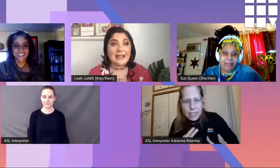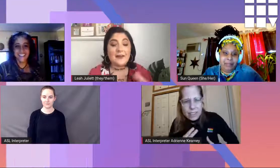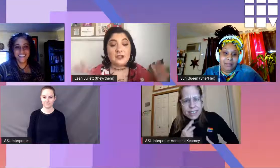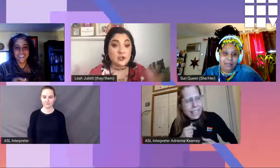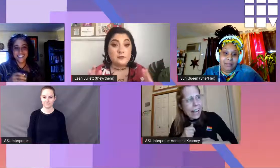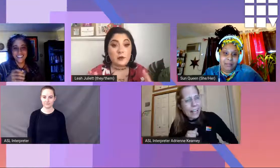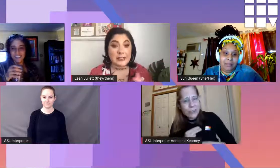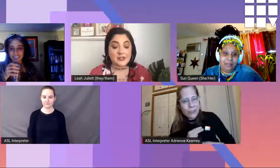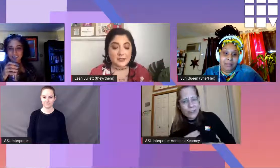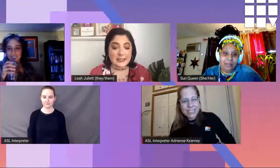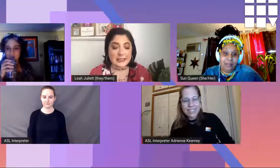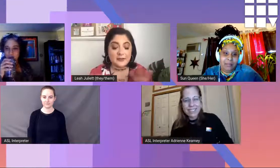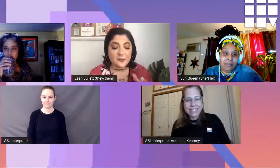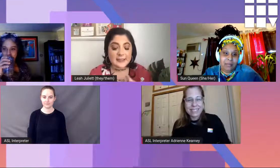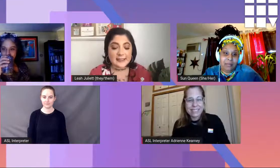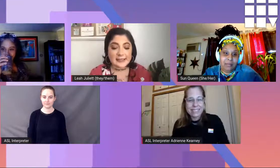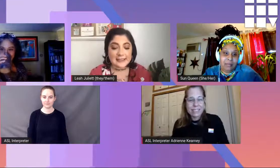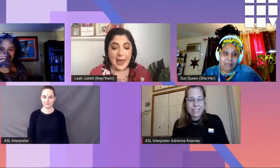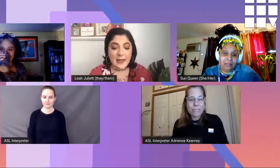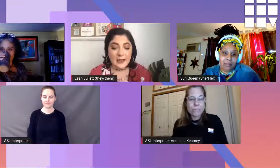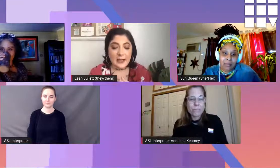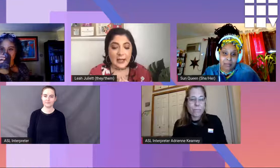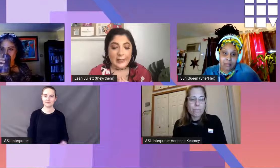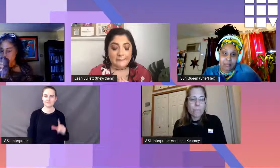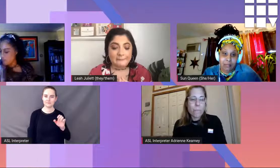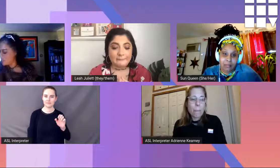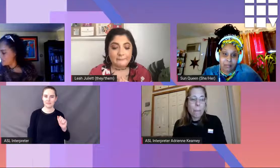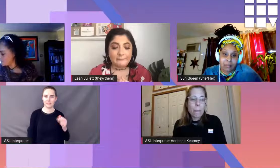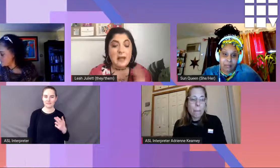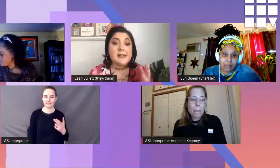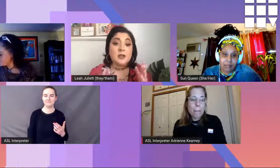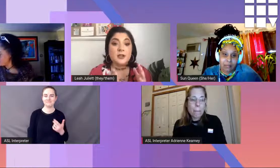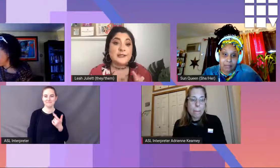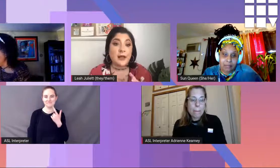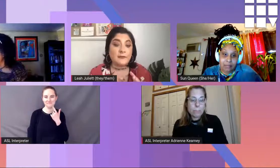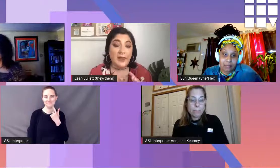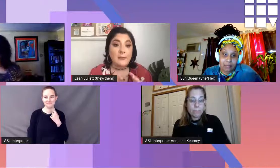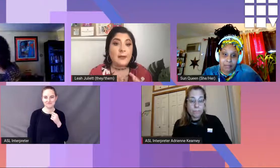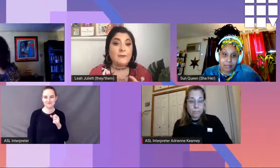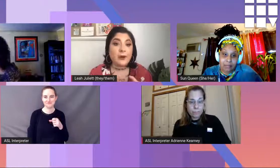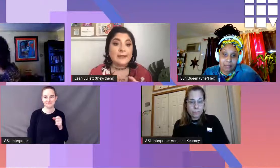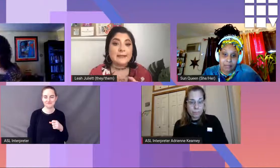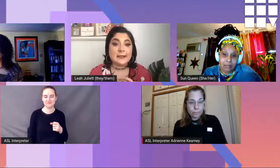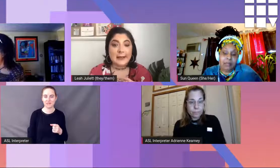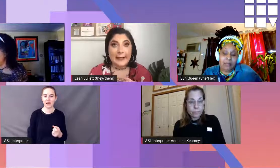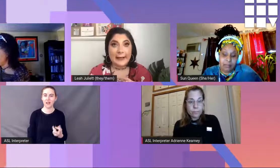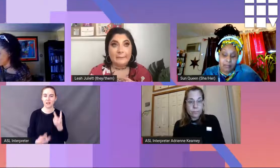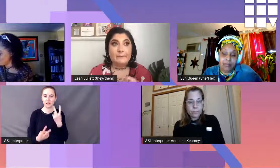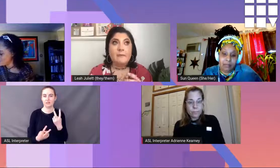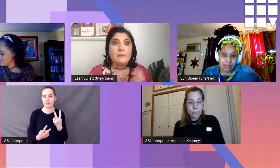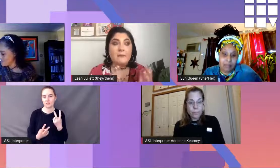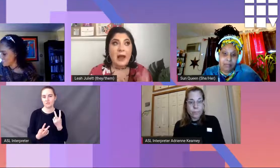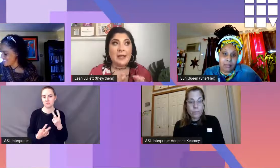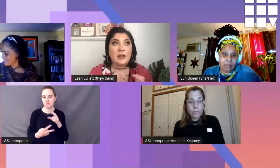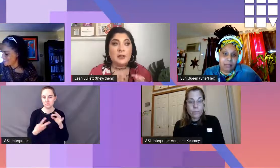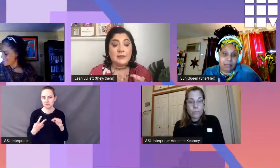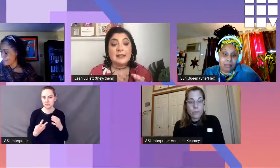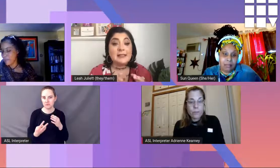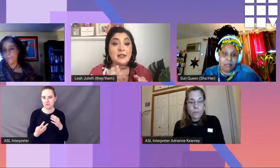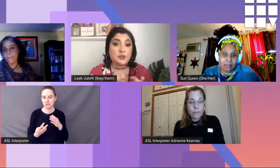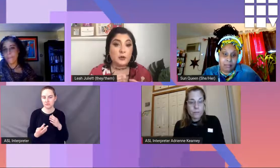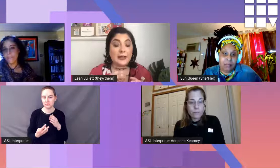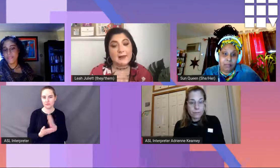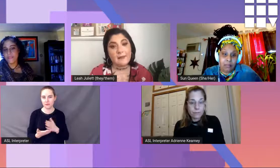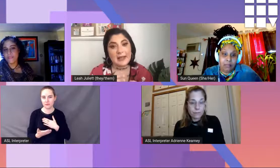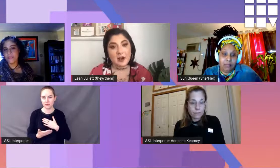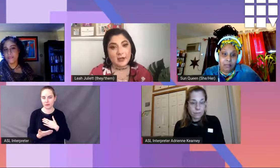I kind of have a twofold answer to this. The first is that my younger self gave me my voice. This